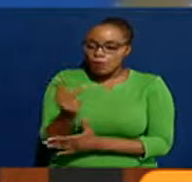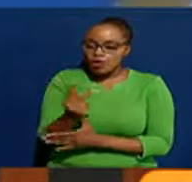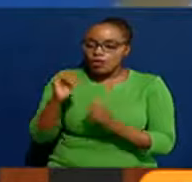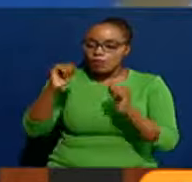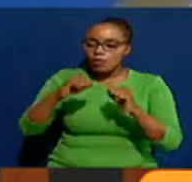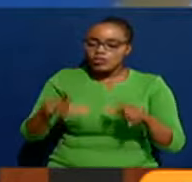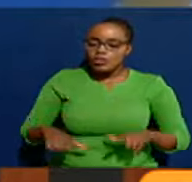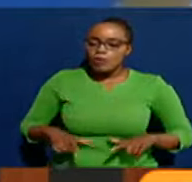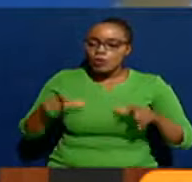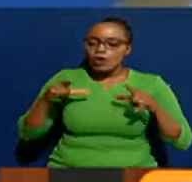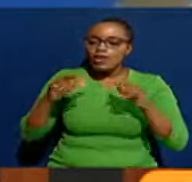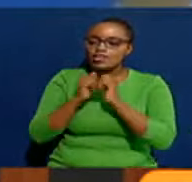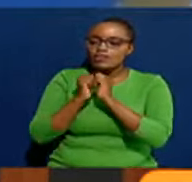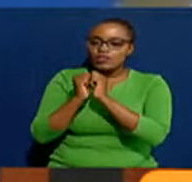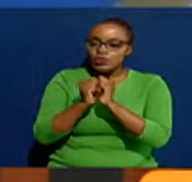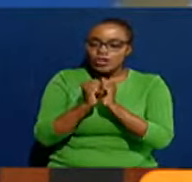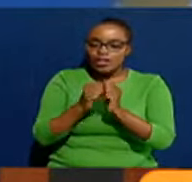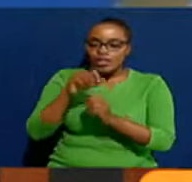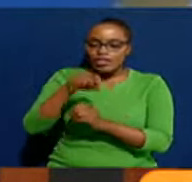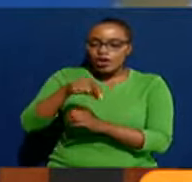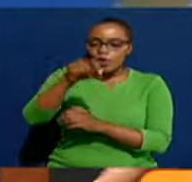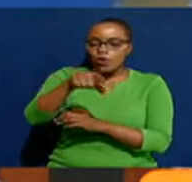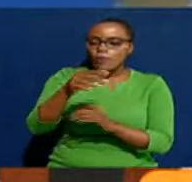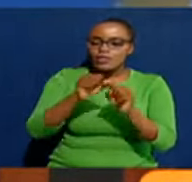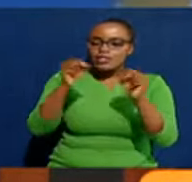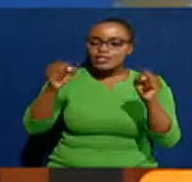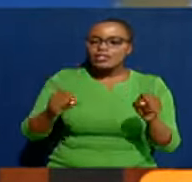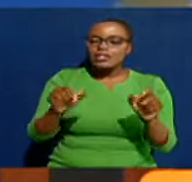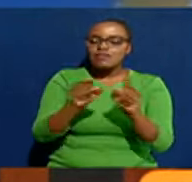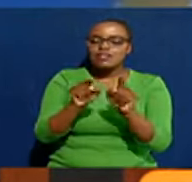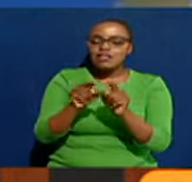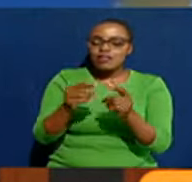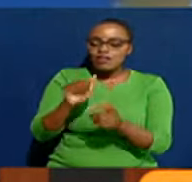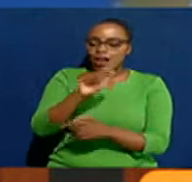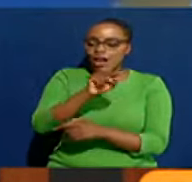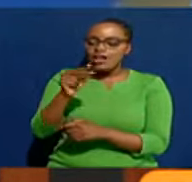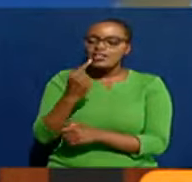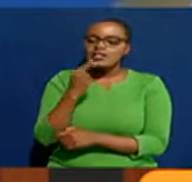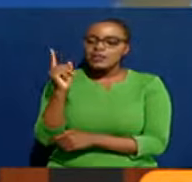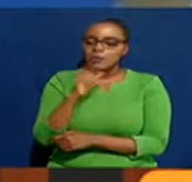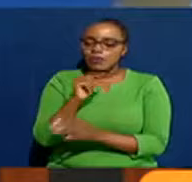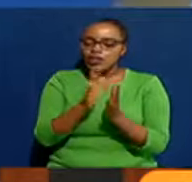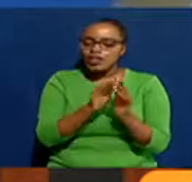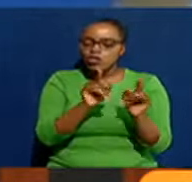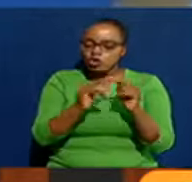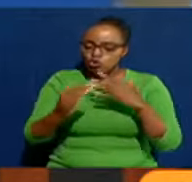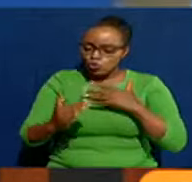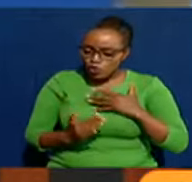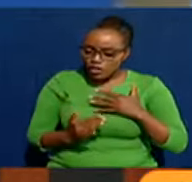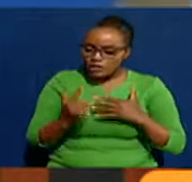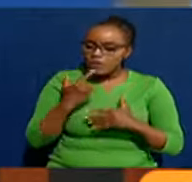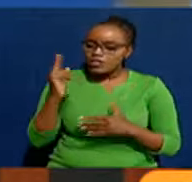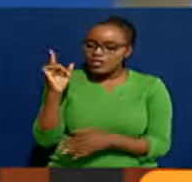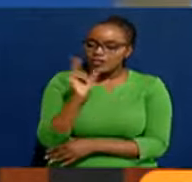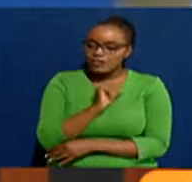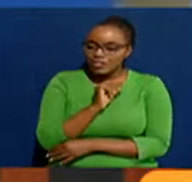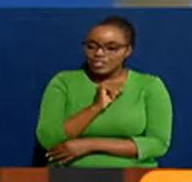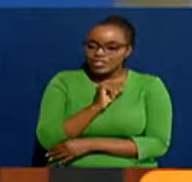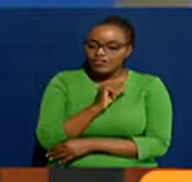to coexist in the cropping system. Certainly, as Anne has put it, and also Mheshimiwa,